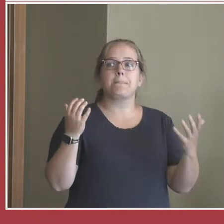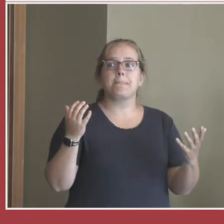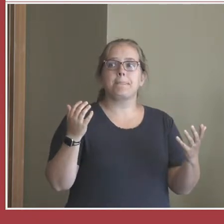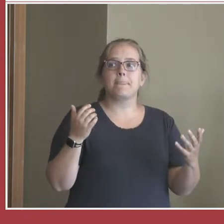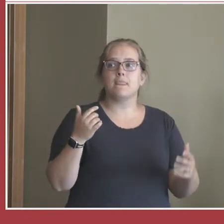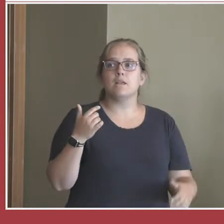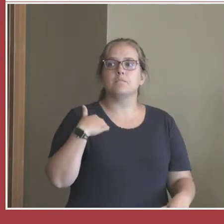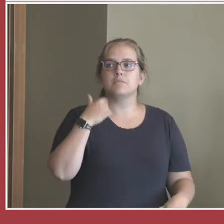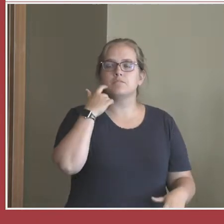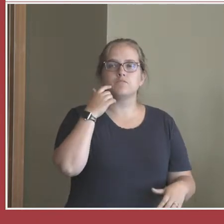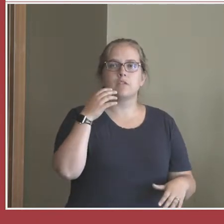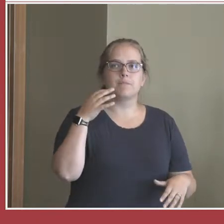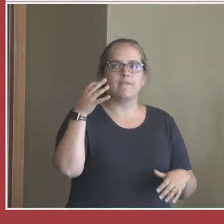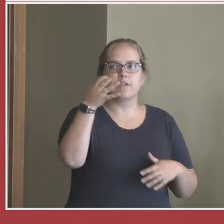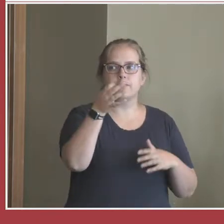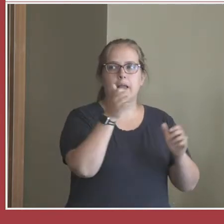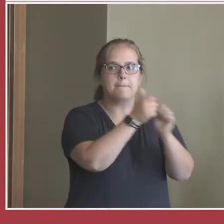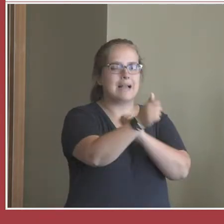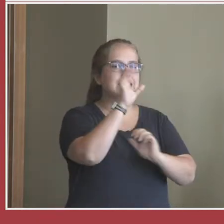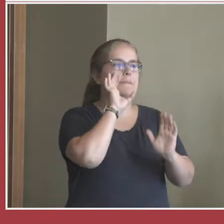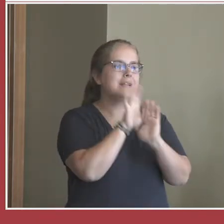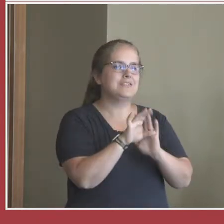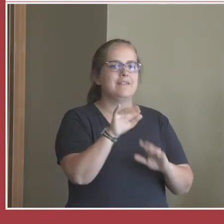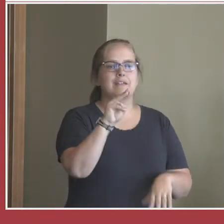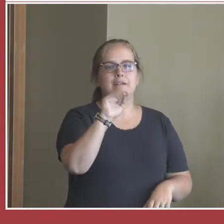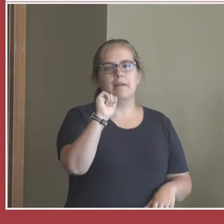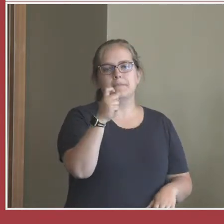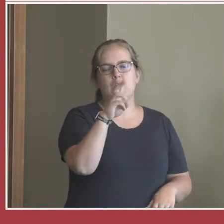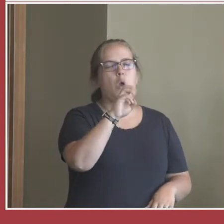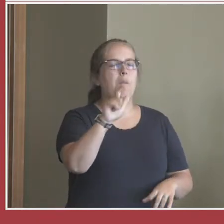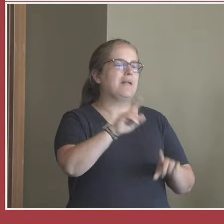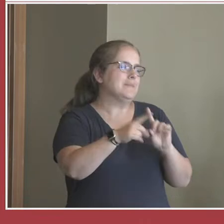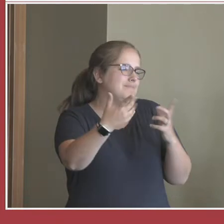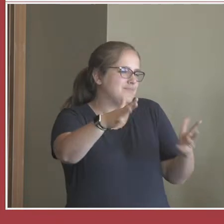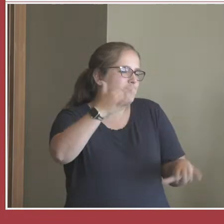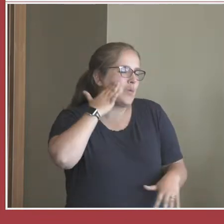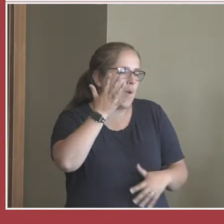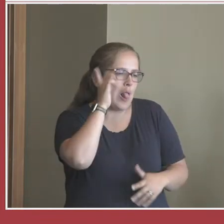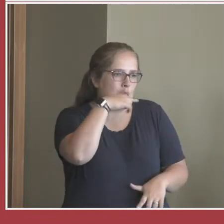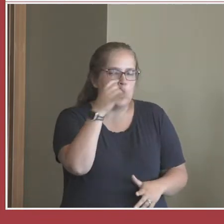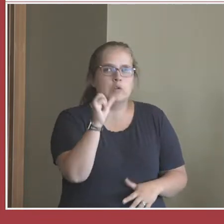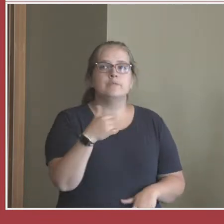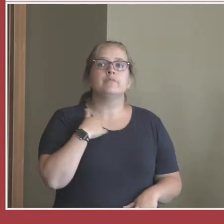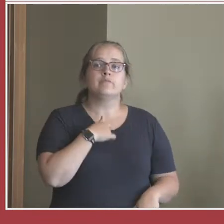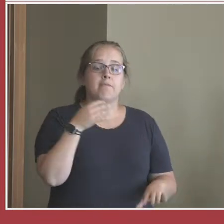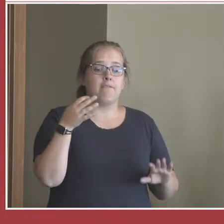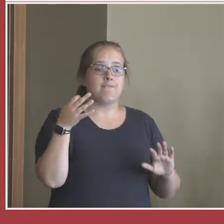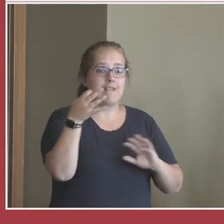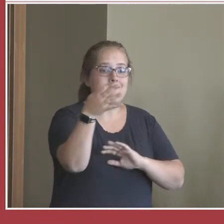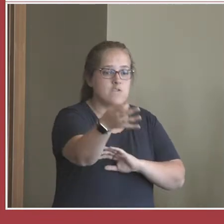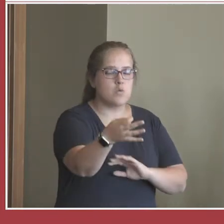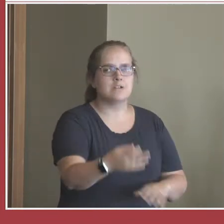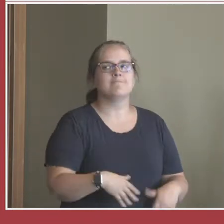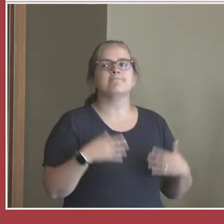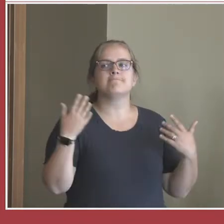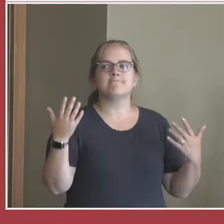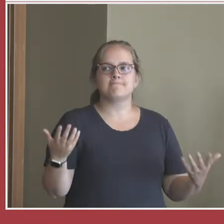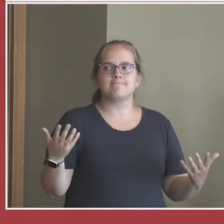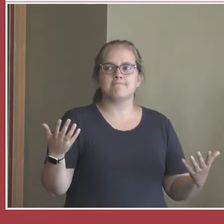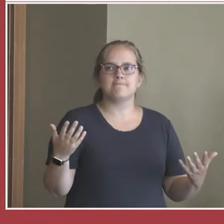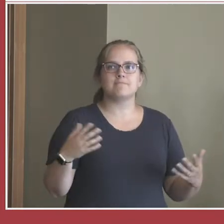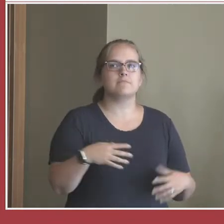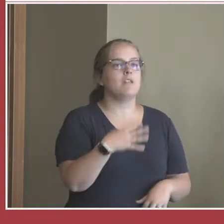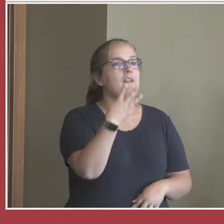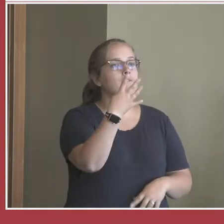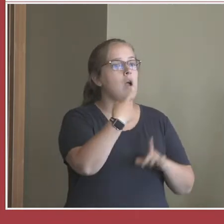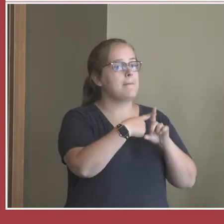And I just fast forwarded past the pictures of Maxwell, but I think you know what it looks like. So we fast forward. Here we go.